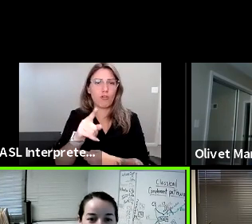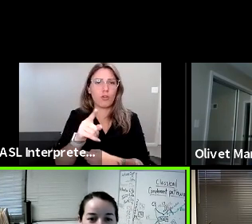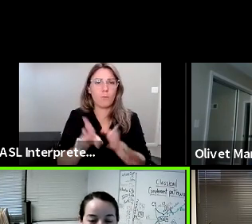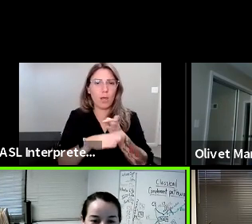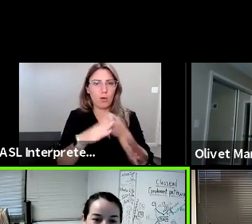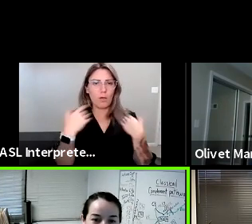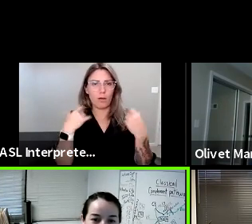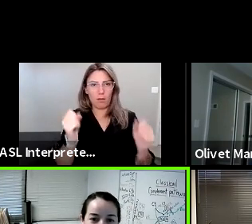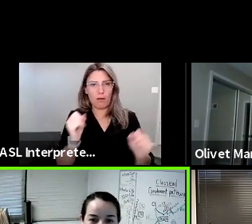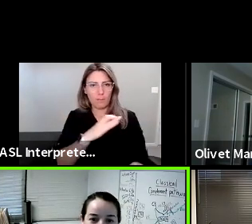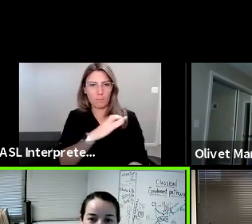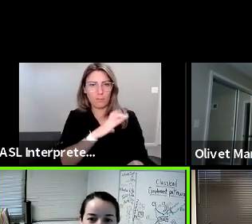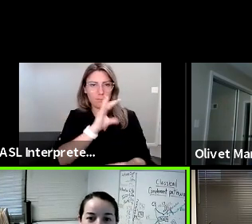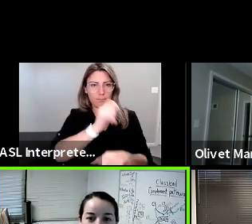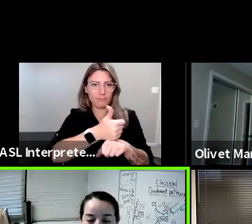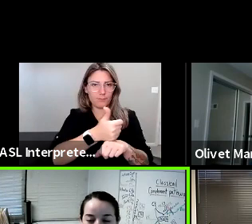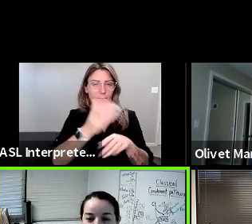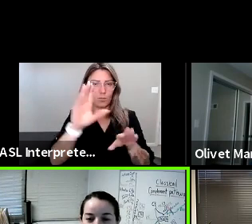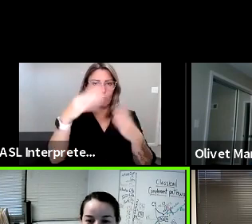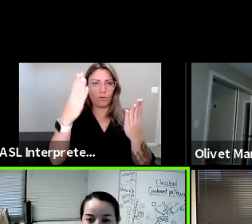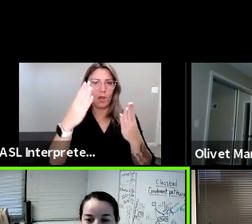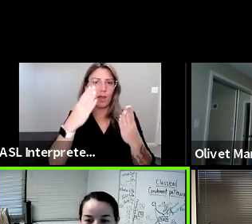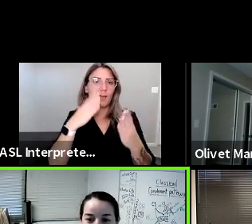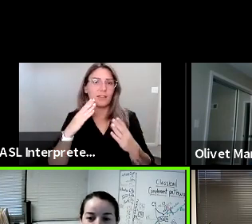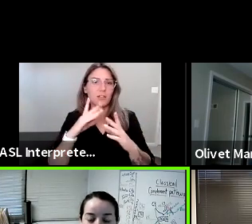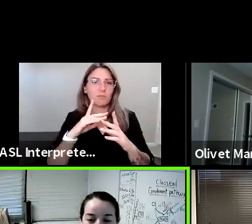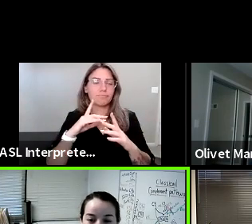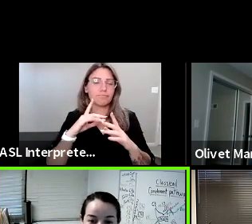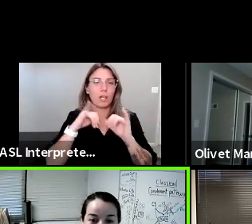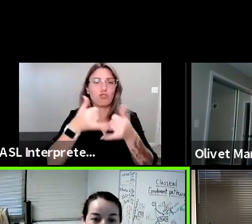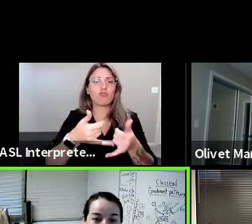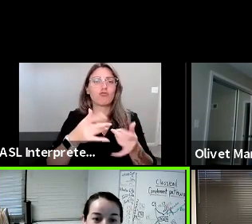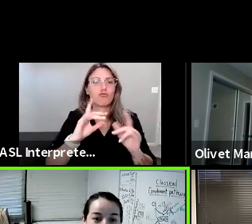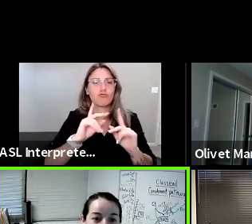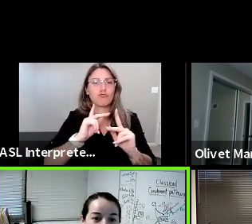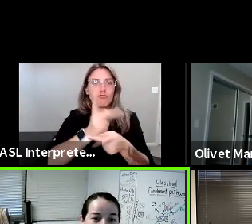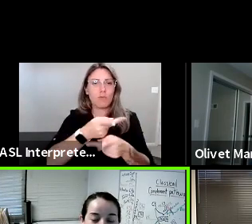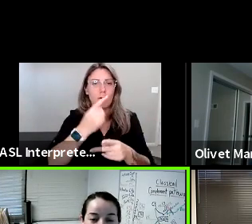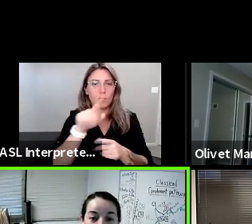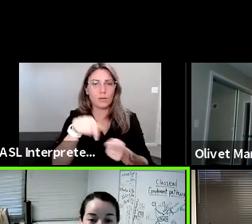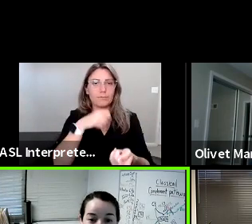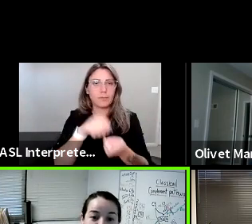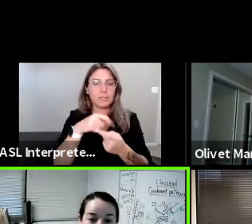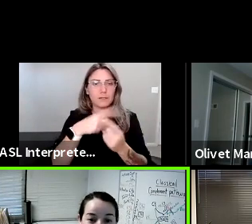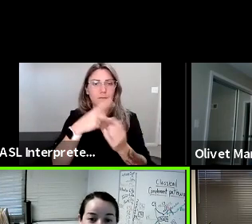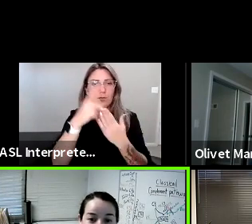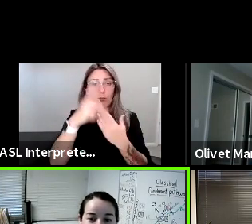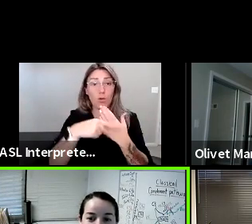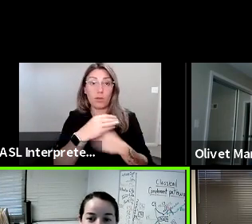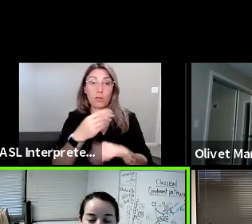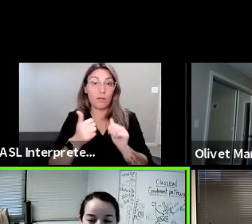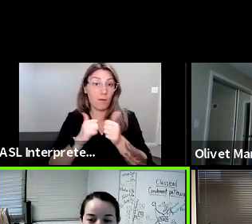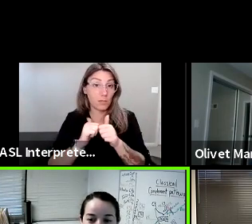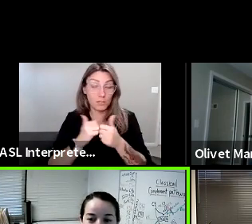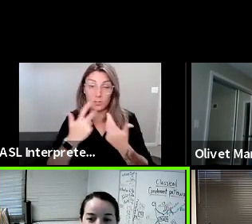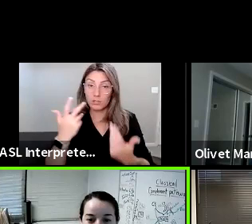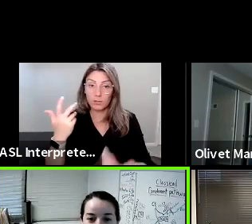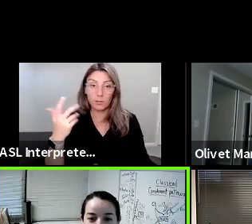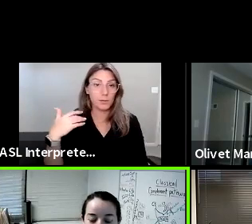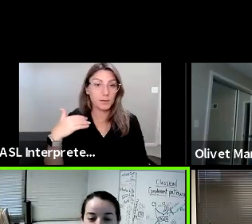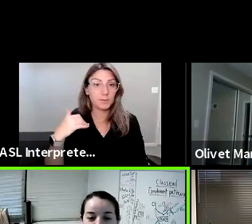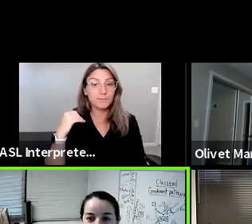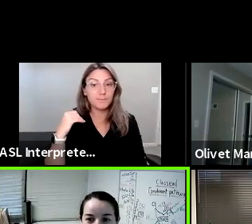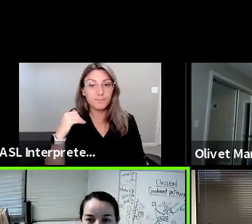one that was established to provide grants for specific programs. And the competition was, you know,